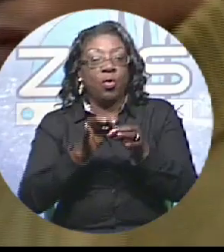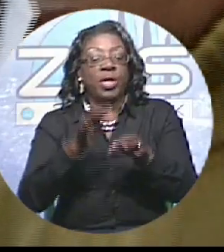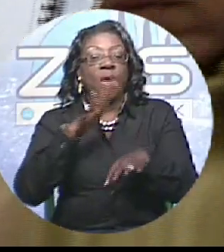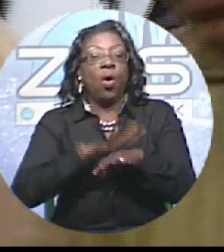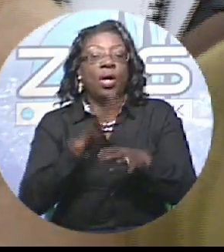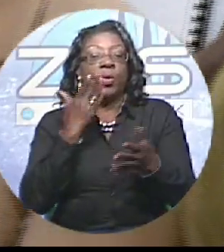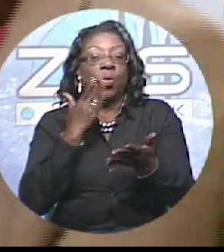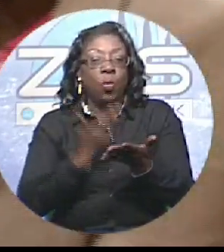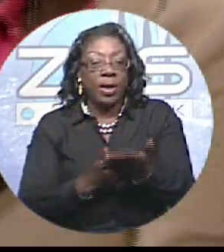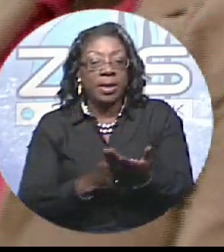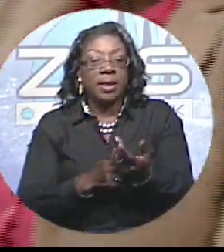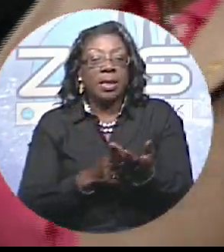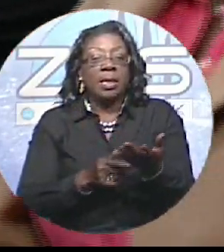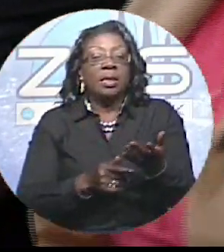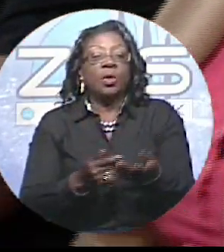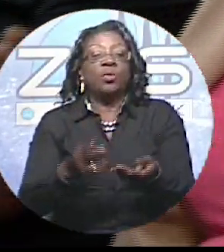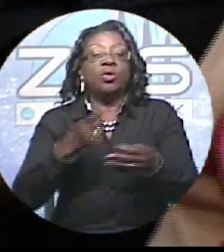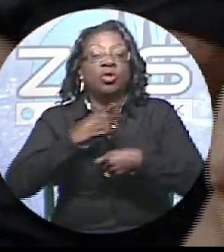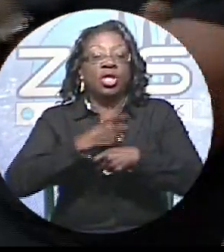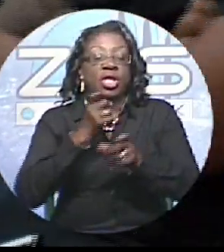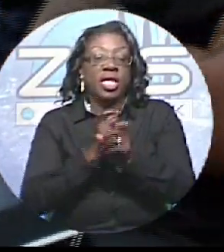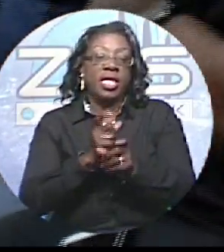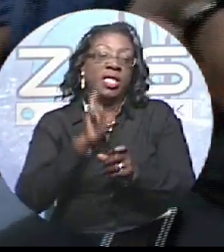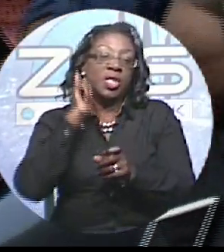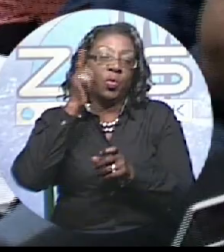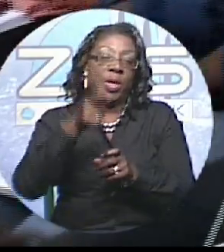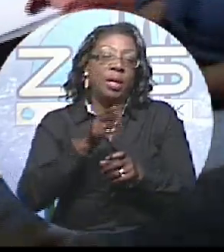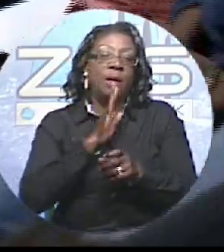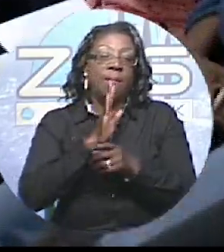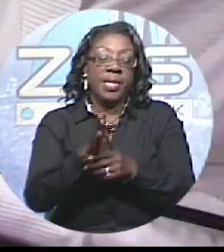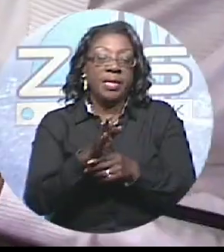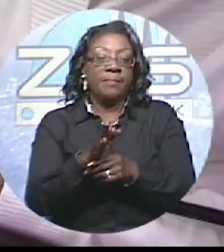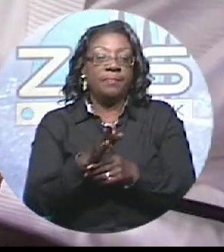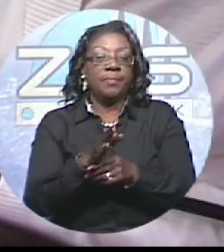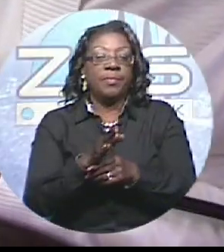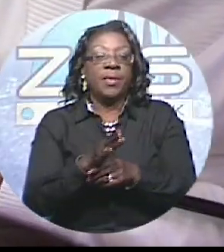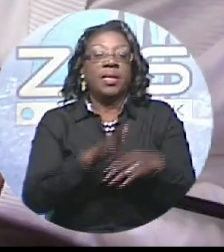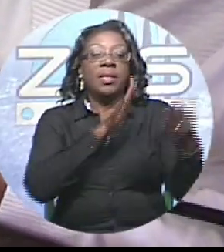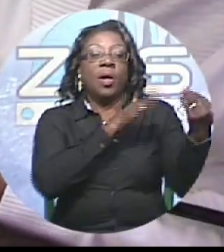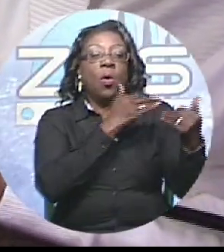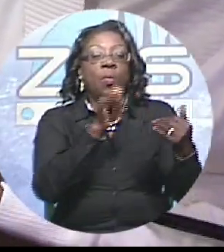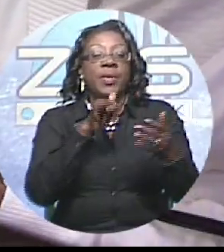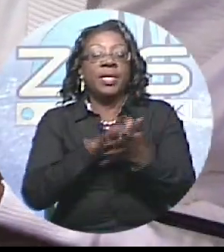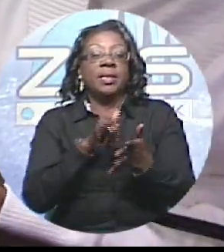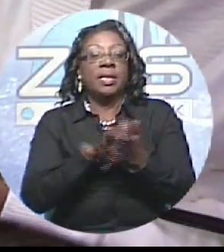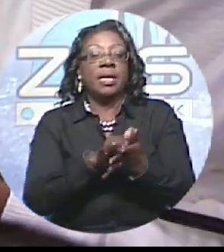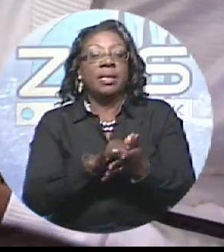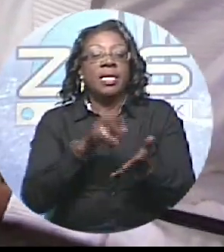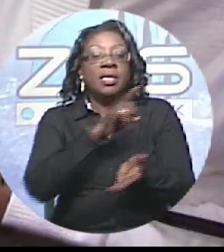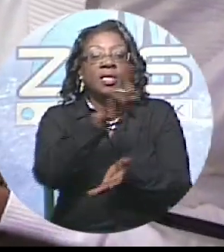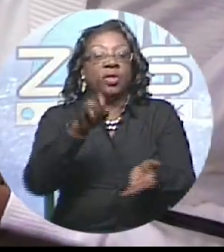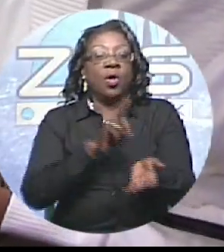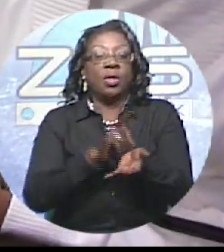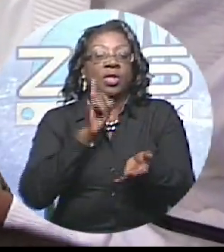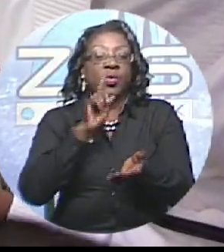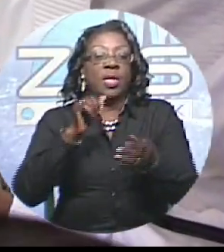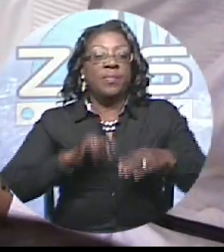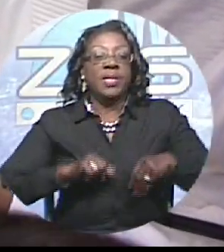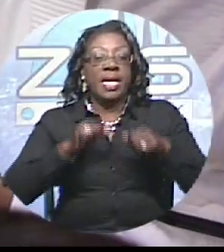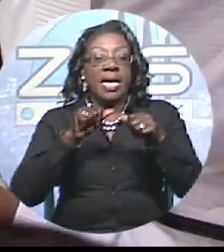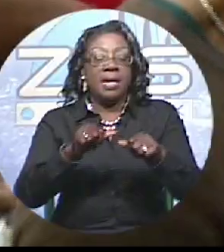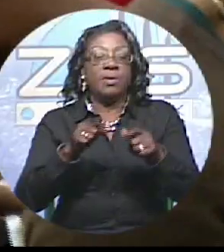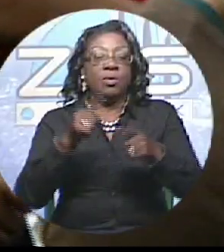Permanent Secretary with responsibility for NHI, Peter DeVoe Isaacs, is hoping that medical professionals will be able to come